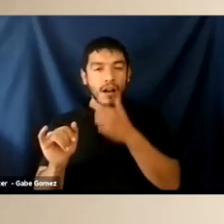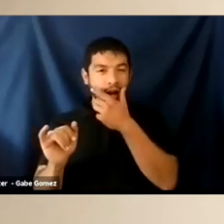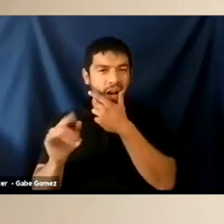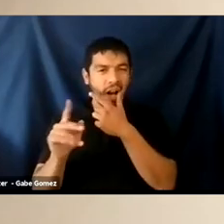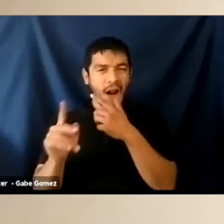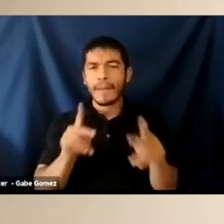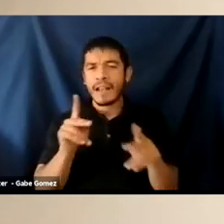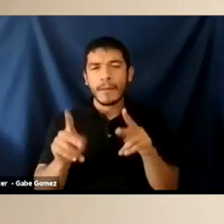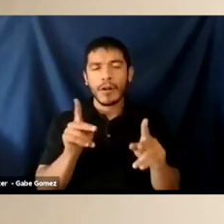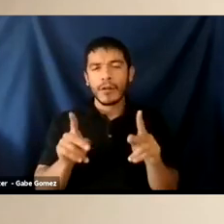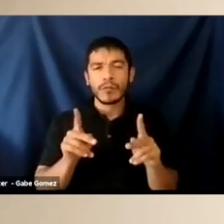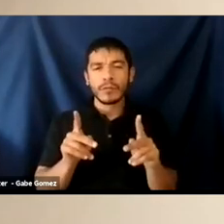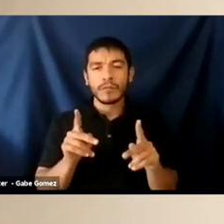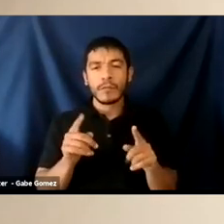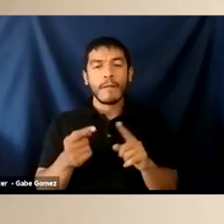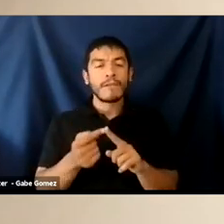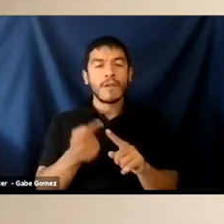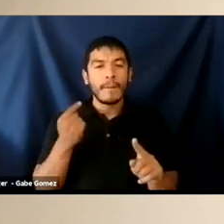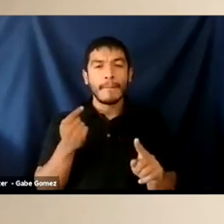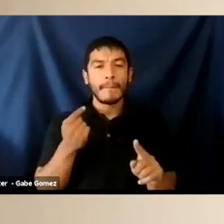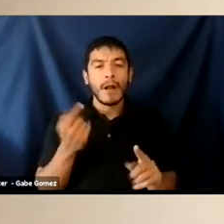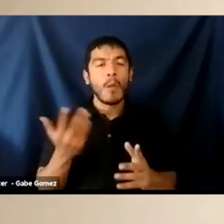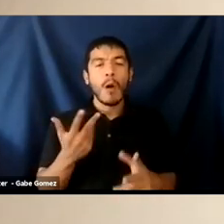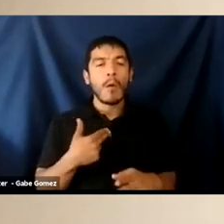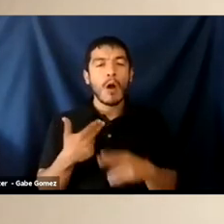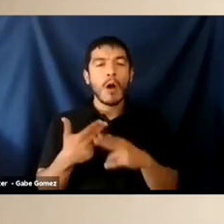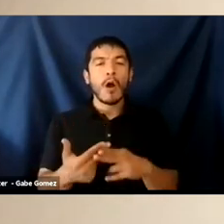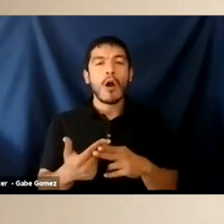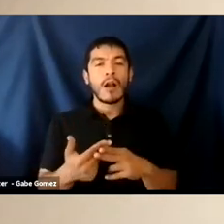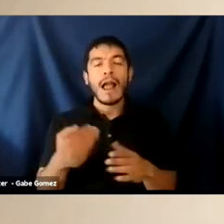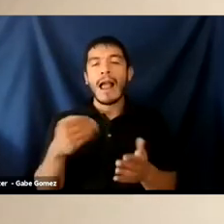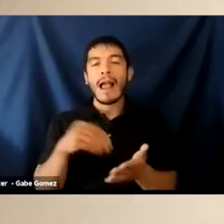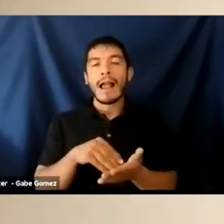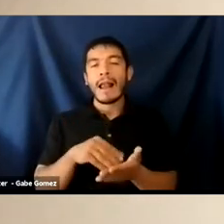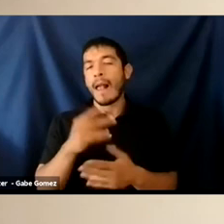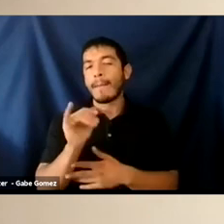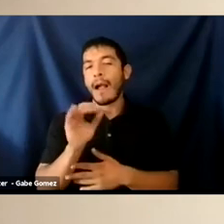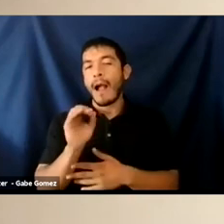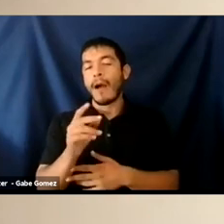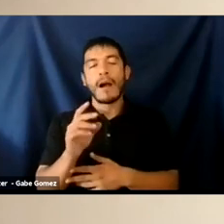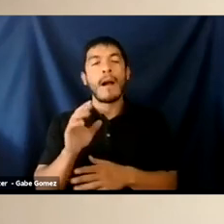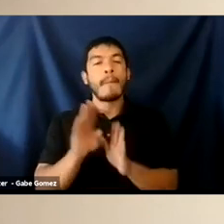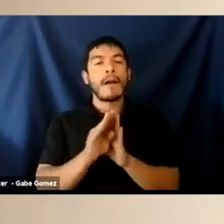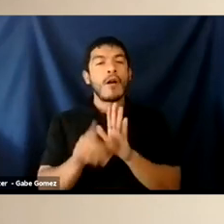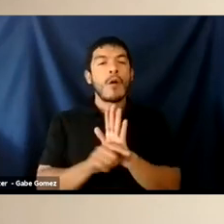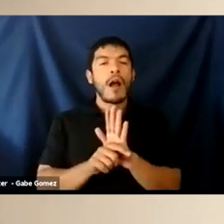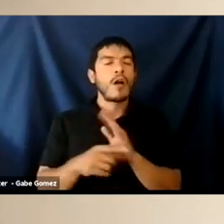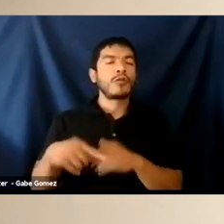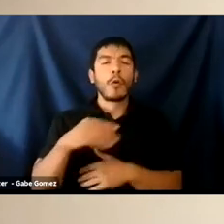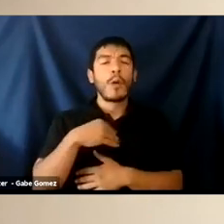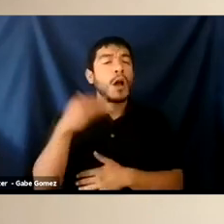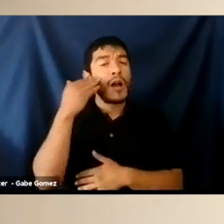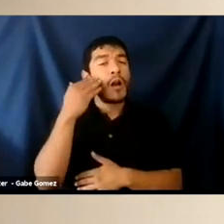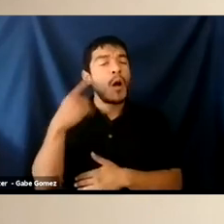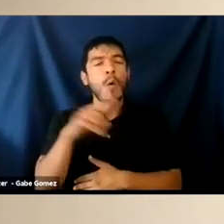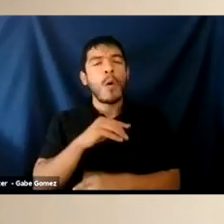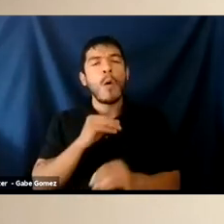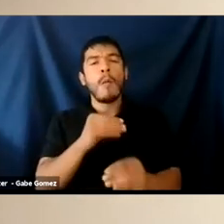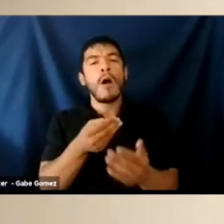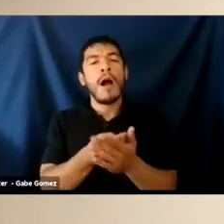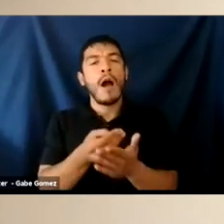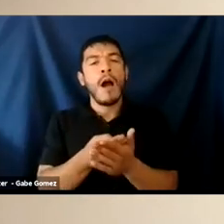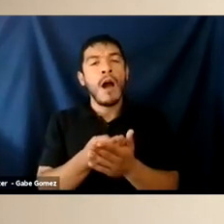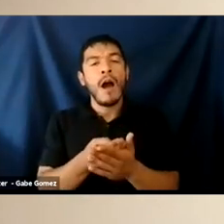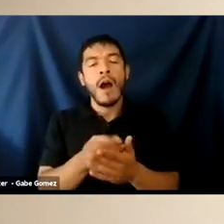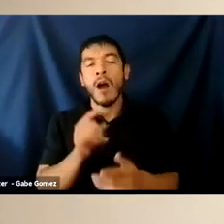people from what we would call in the UK minority backgrounds, because then we know where we are putting the money, to put it